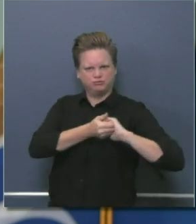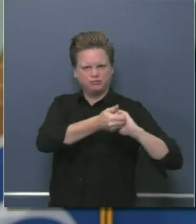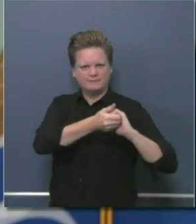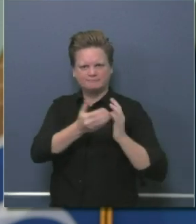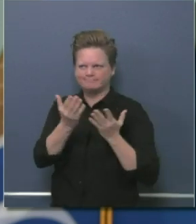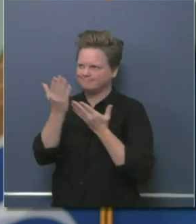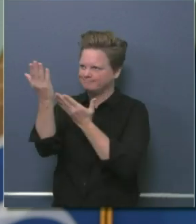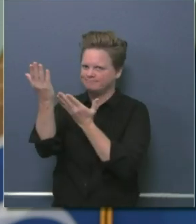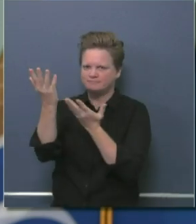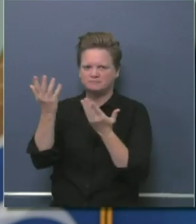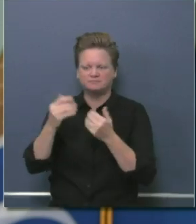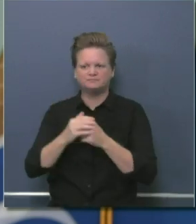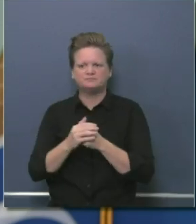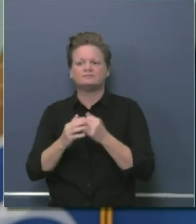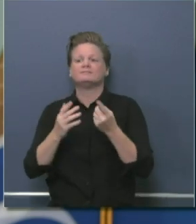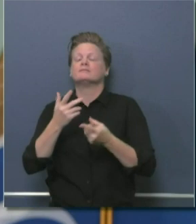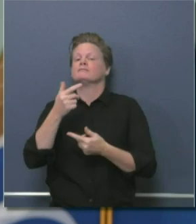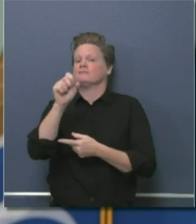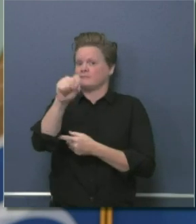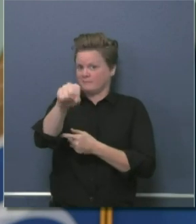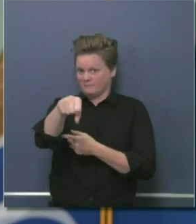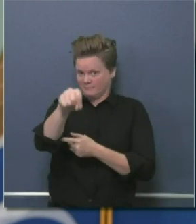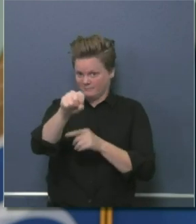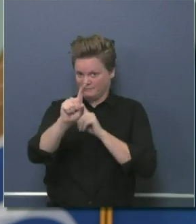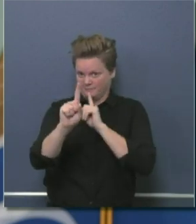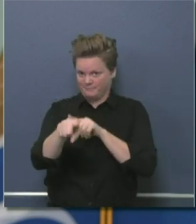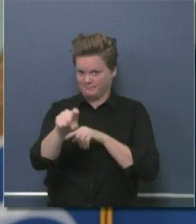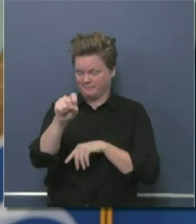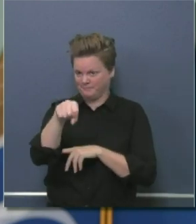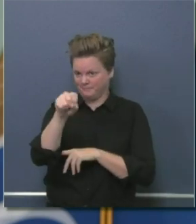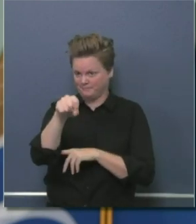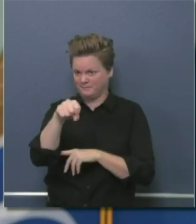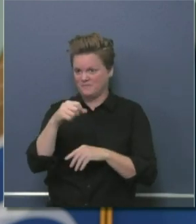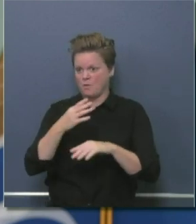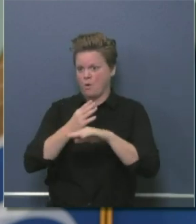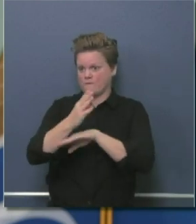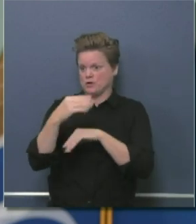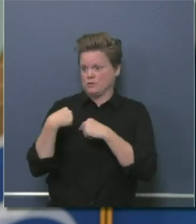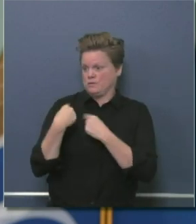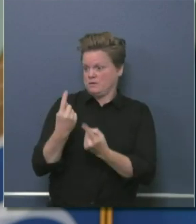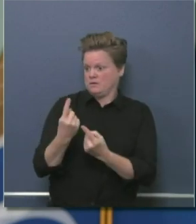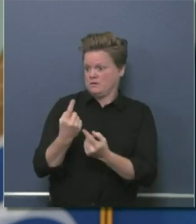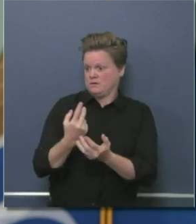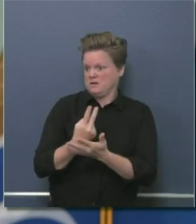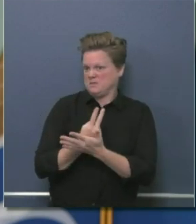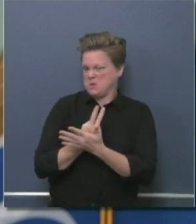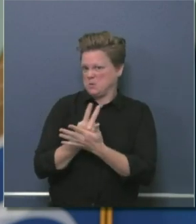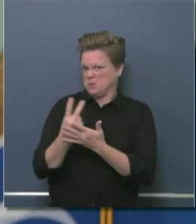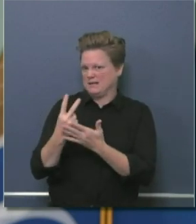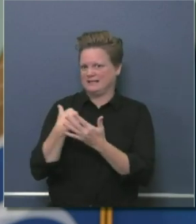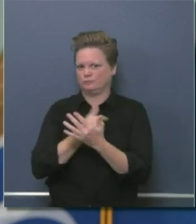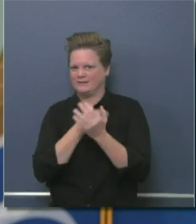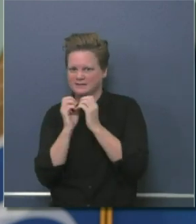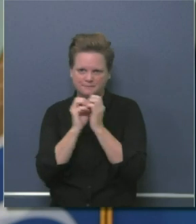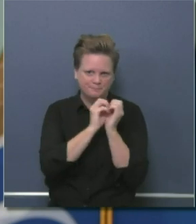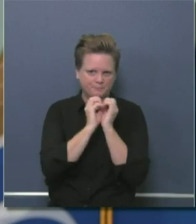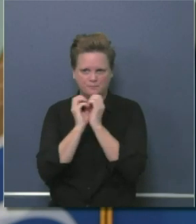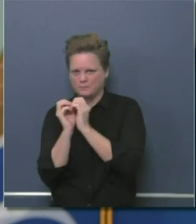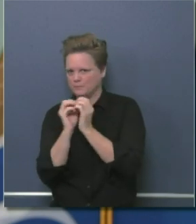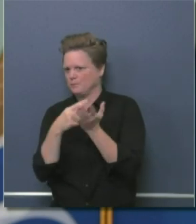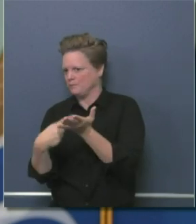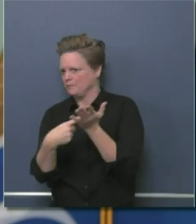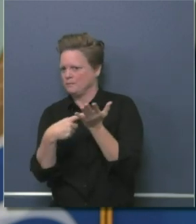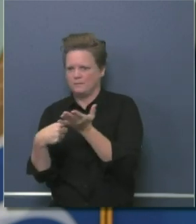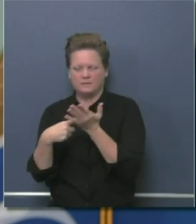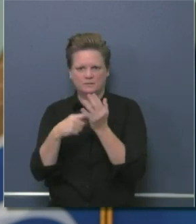visible when we announced it. We'd been working for over a week pre-announcement, particularly with Jay Inslee, who I've known